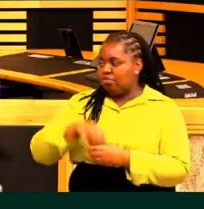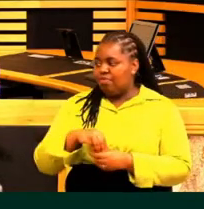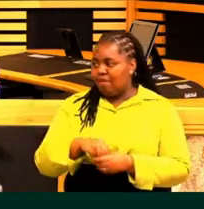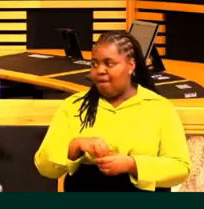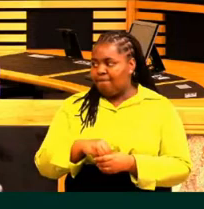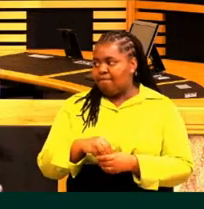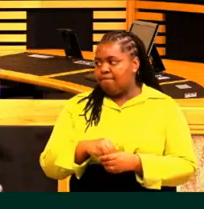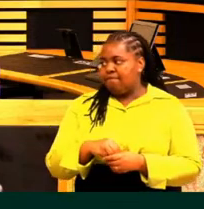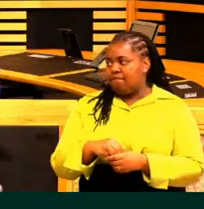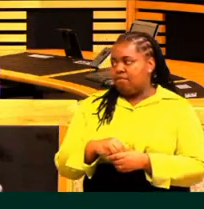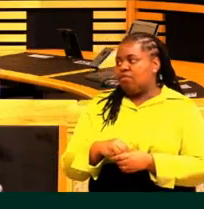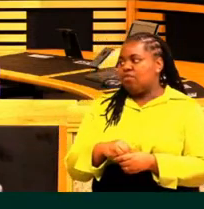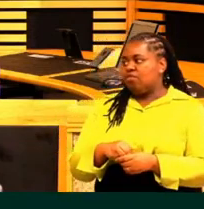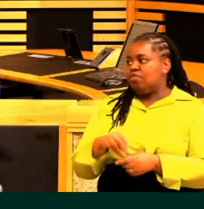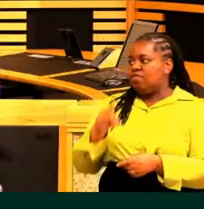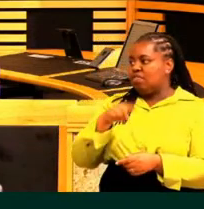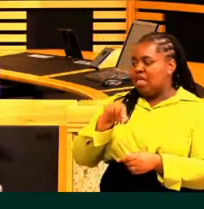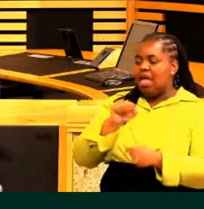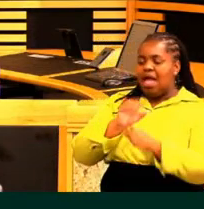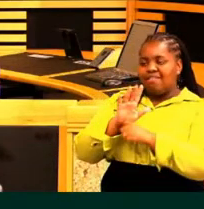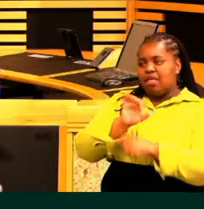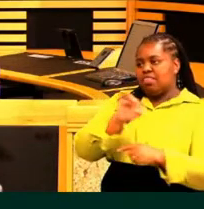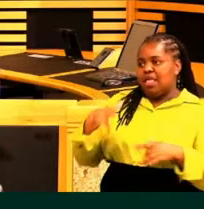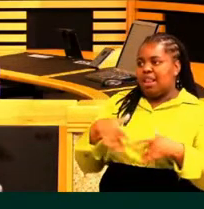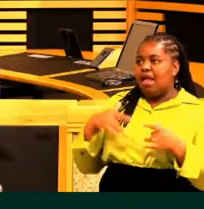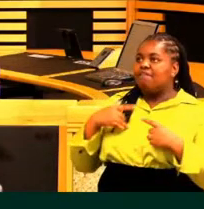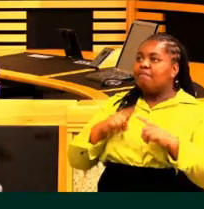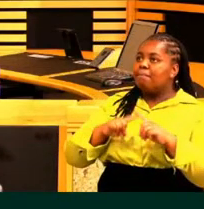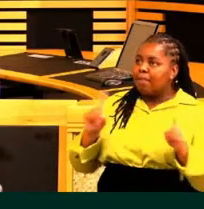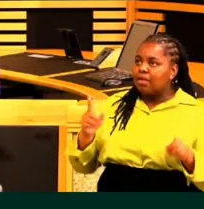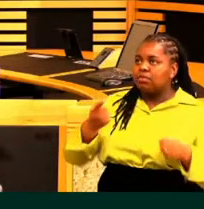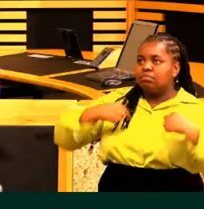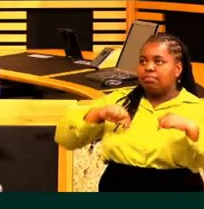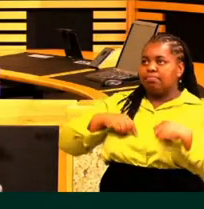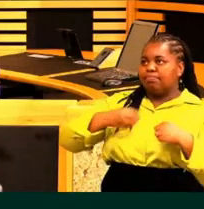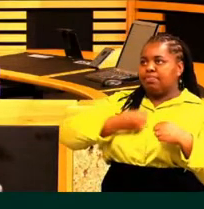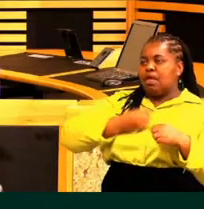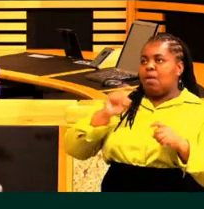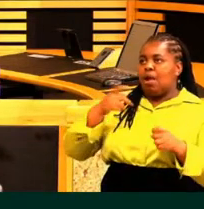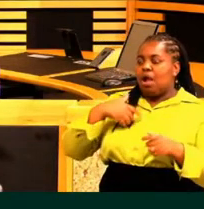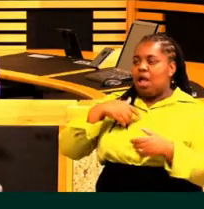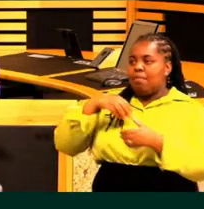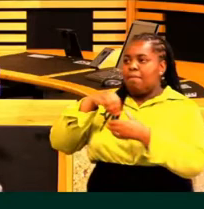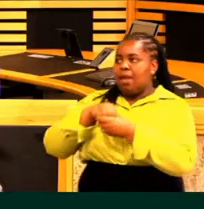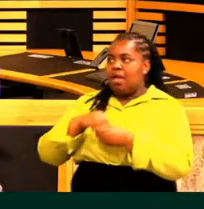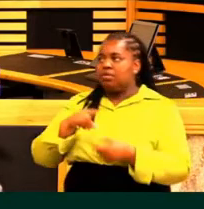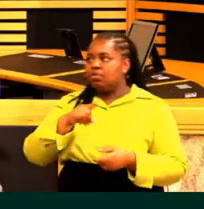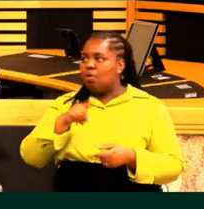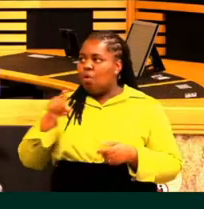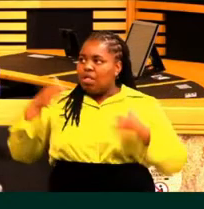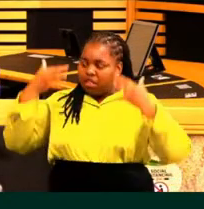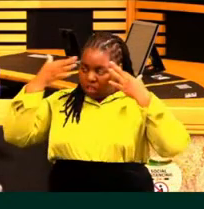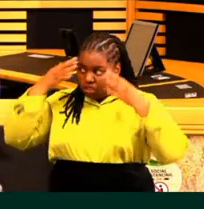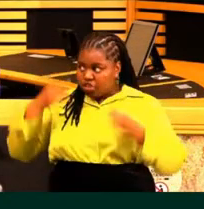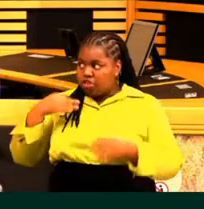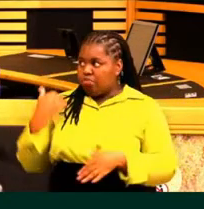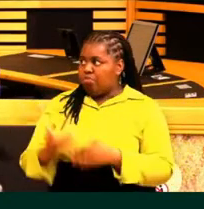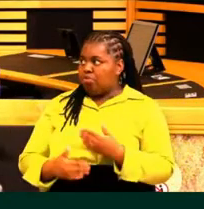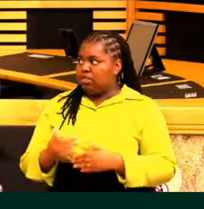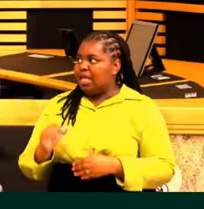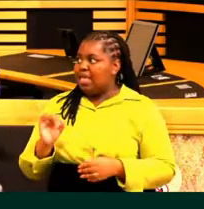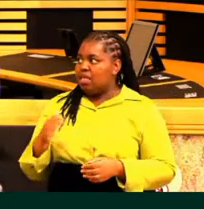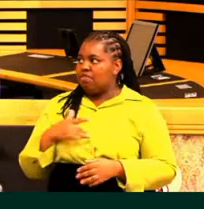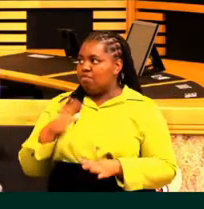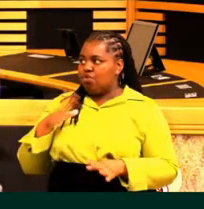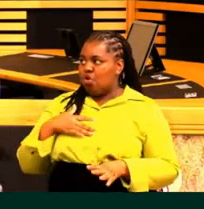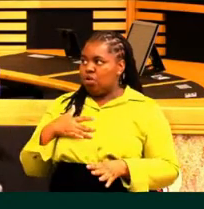decision-making processes that affect their lives however as young people we cannot be part of the decision-making processes if we